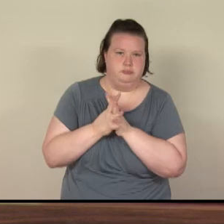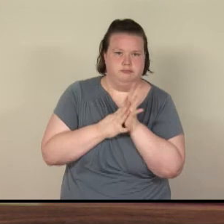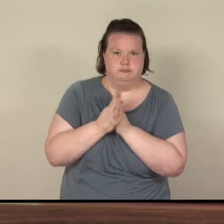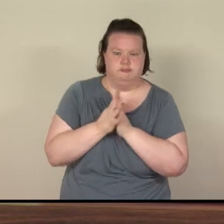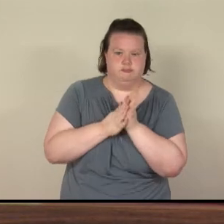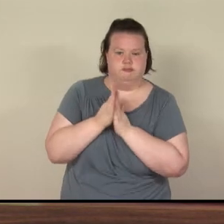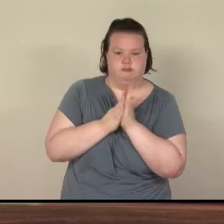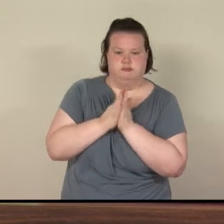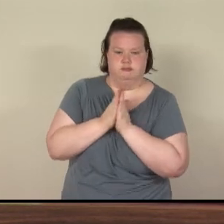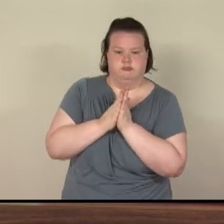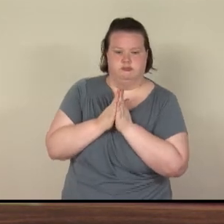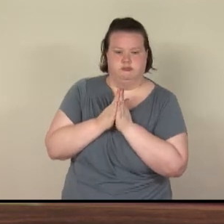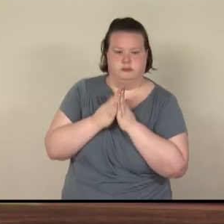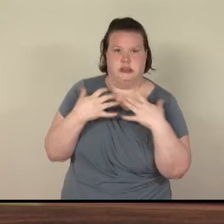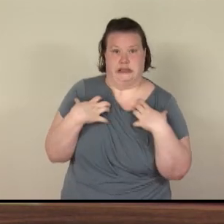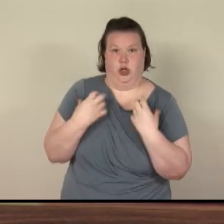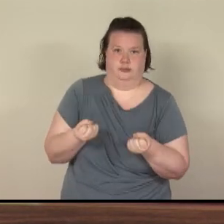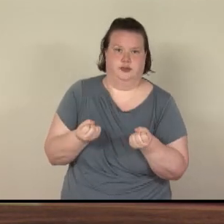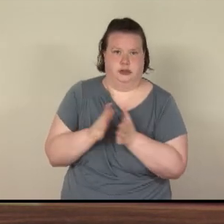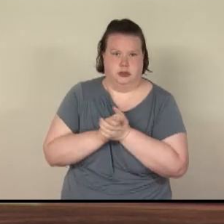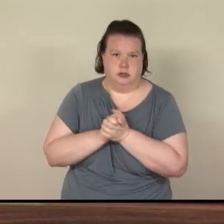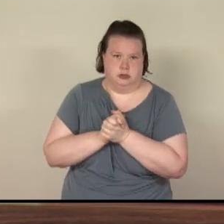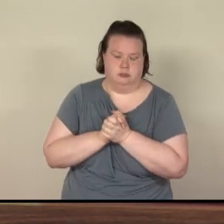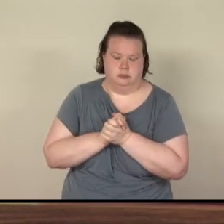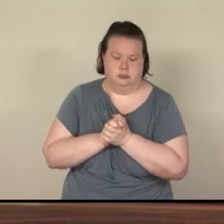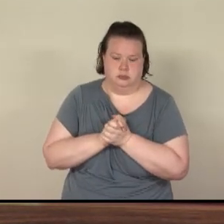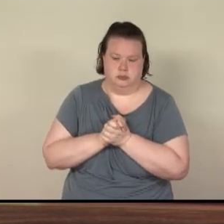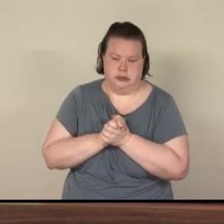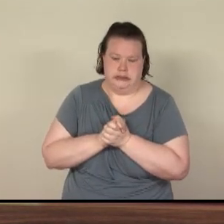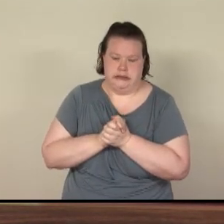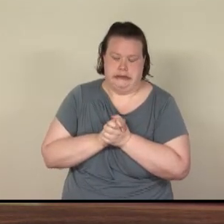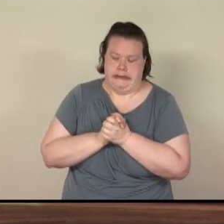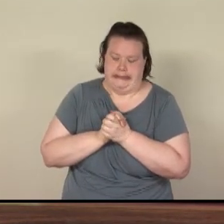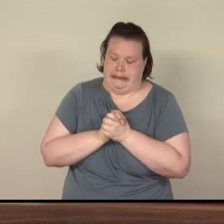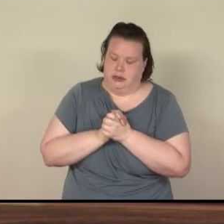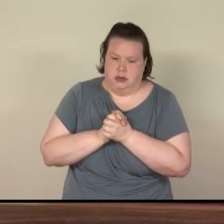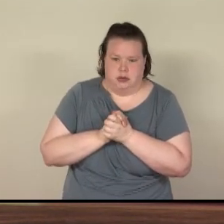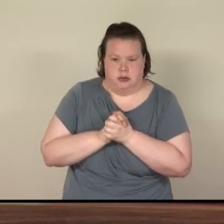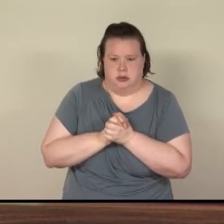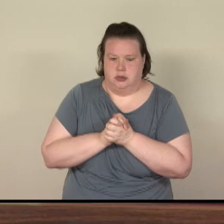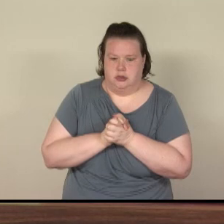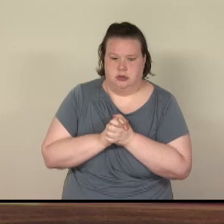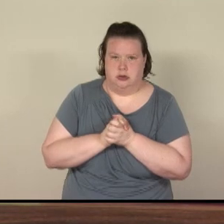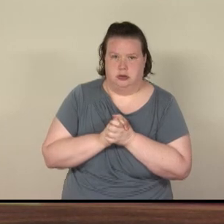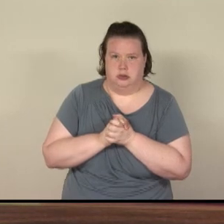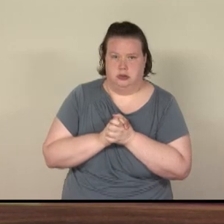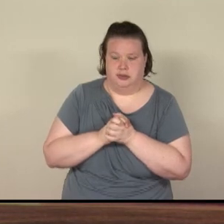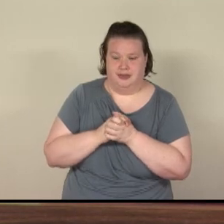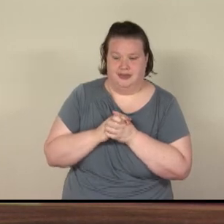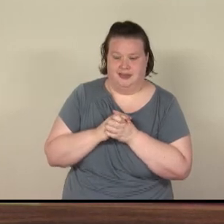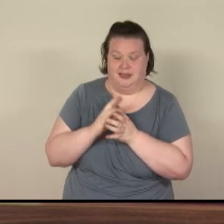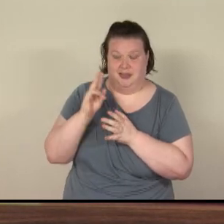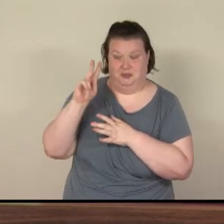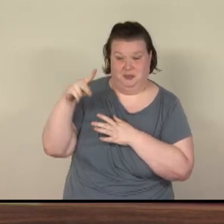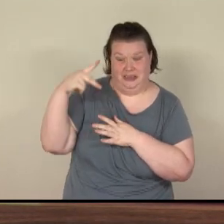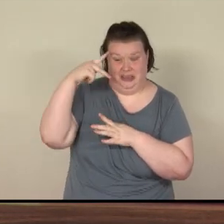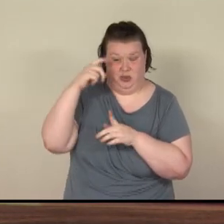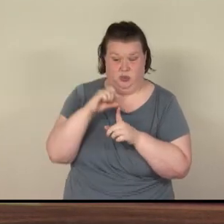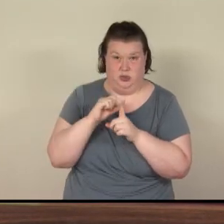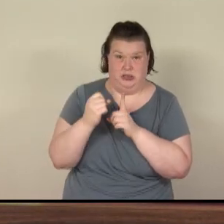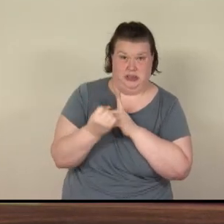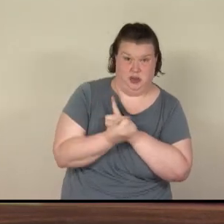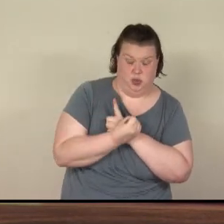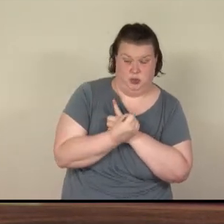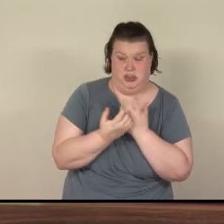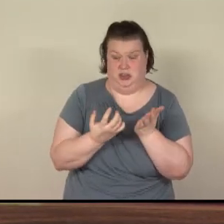past. And this is a challenging one politically. There's a lot of jargon around